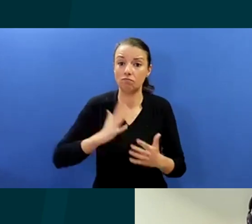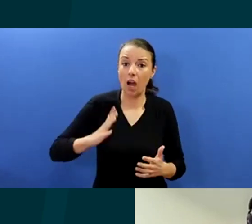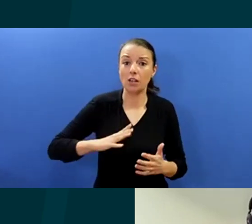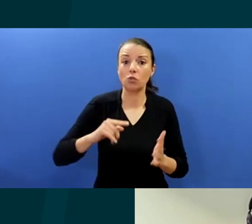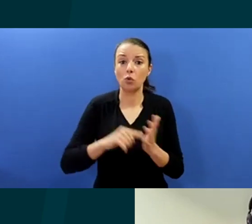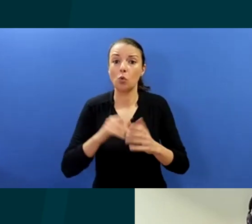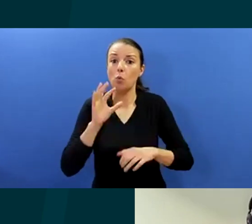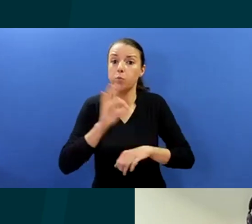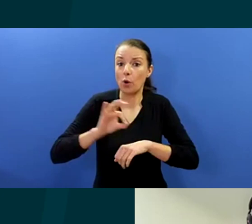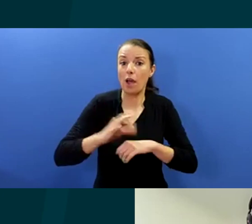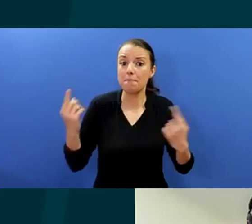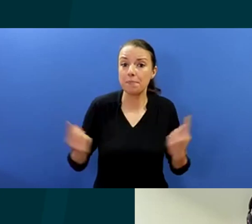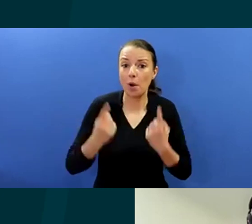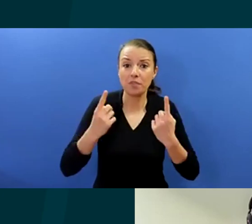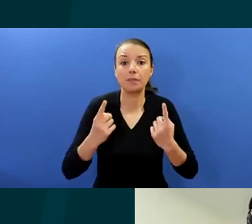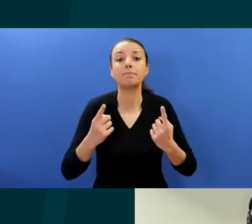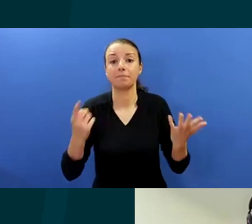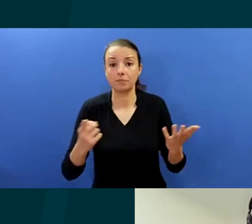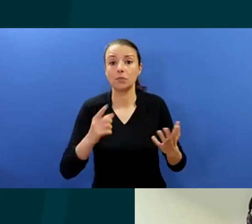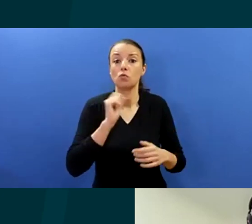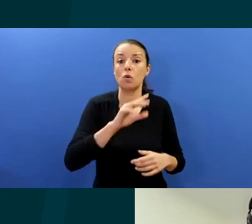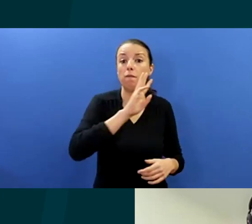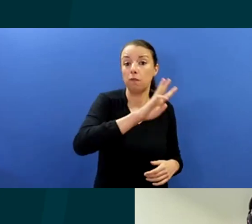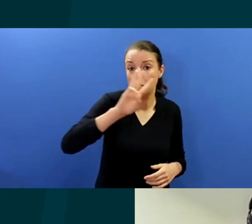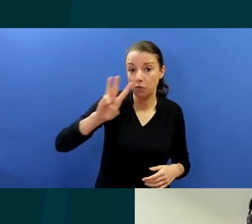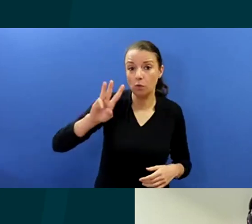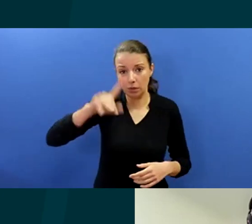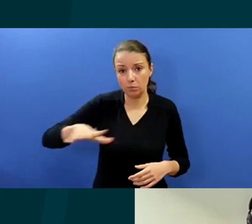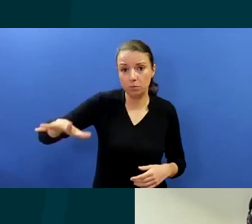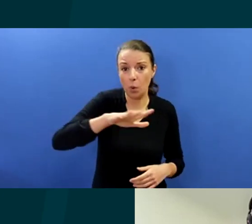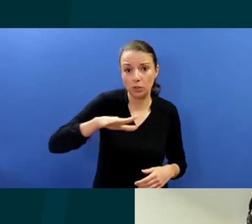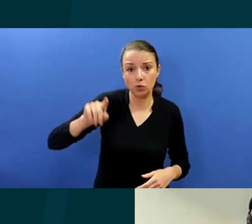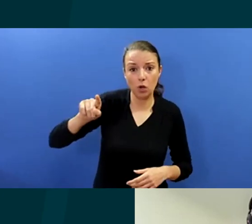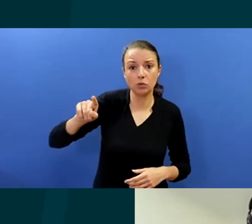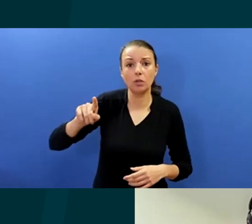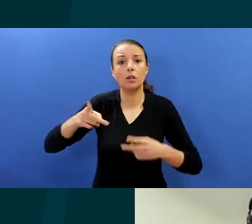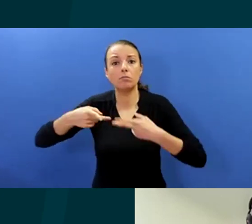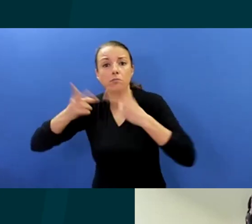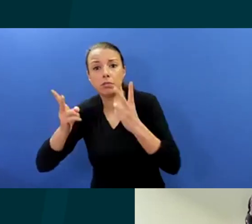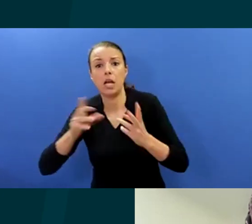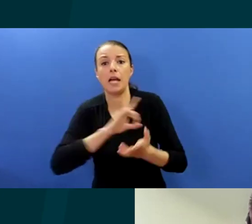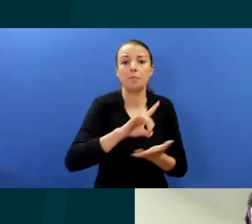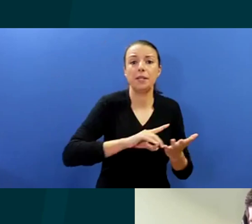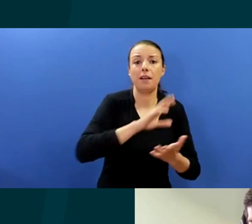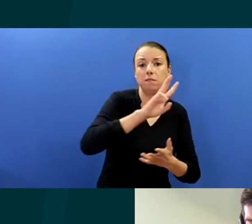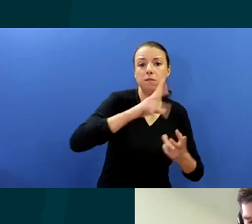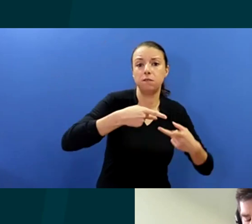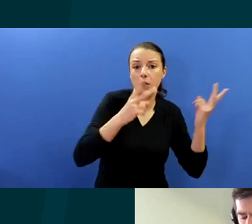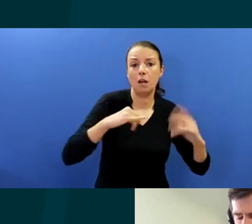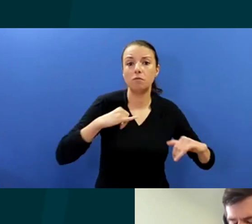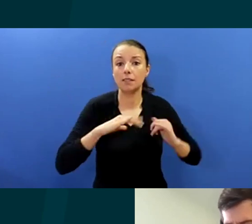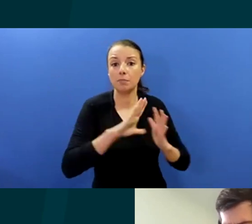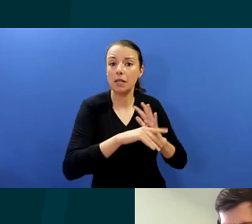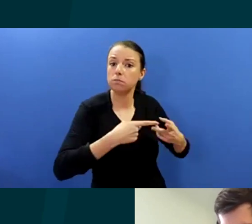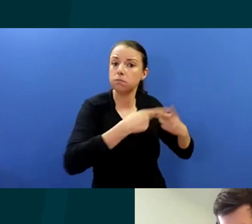website of the community, the commune or the city, and etc., with a specific platform for the citizens to